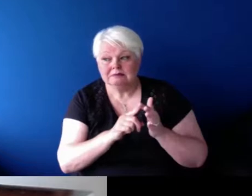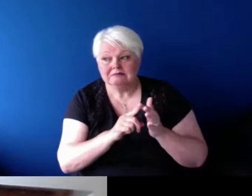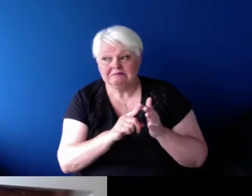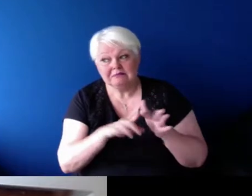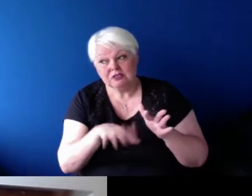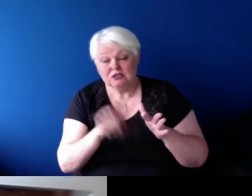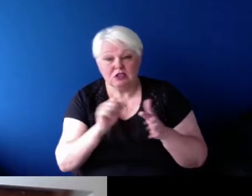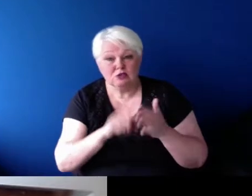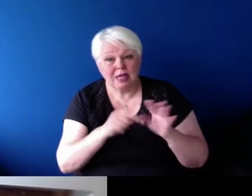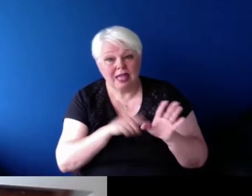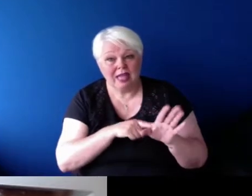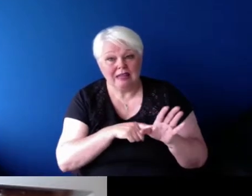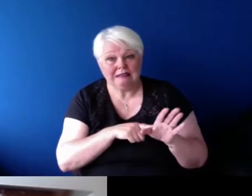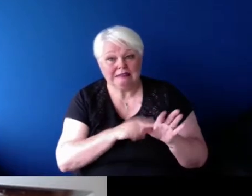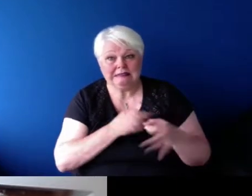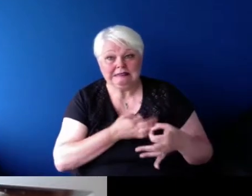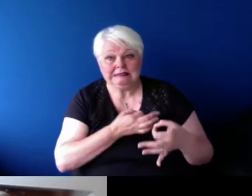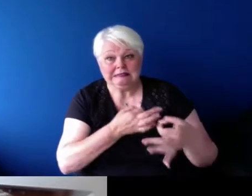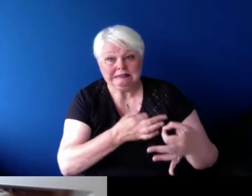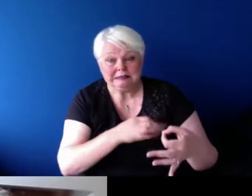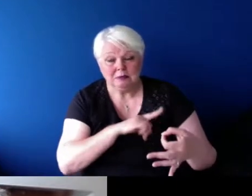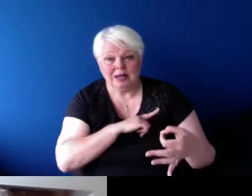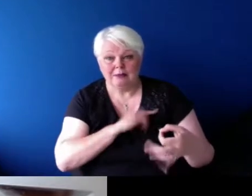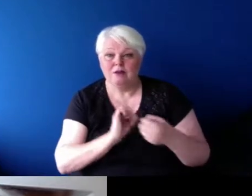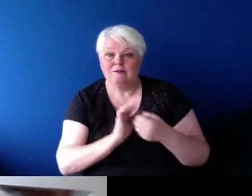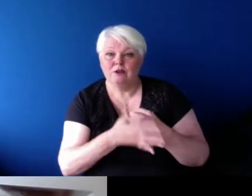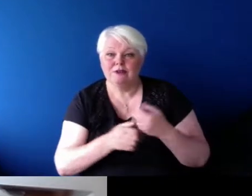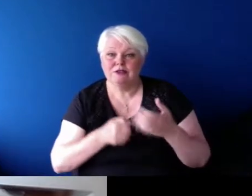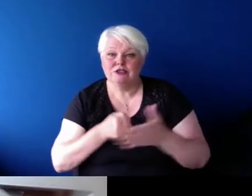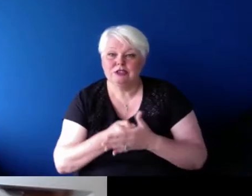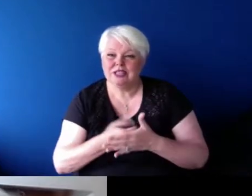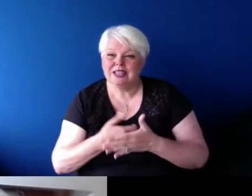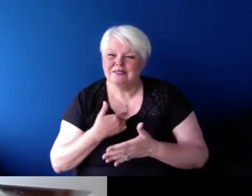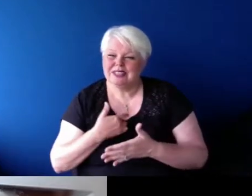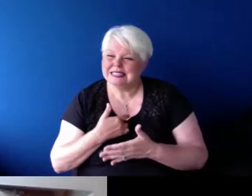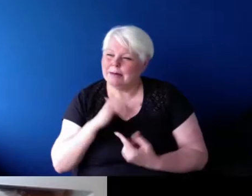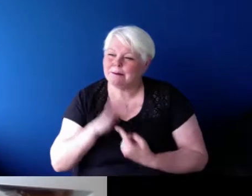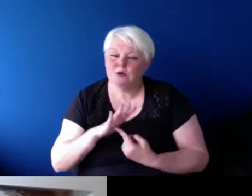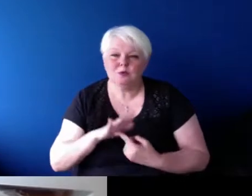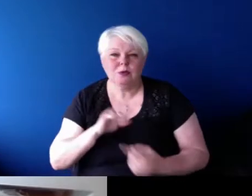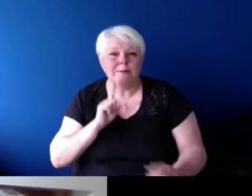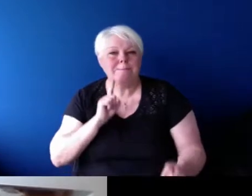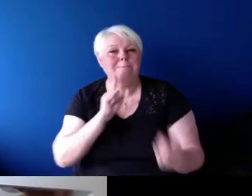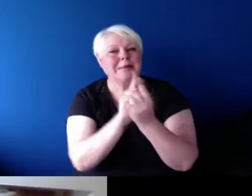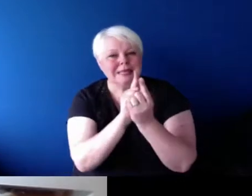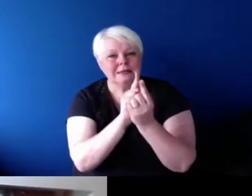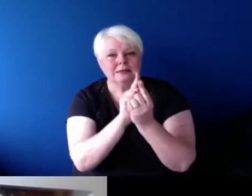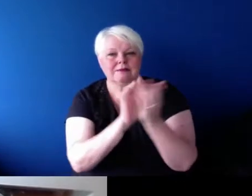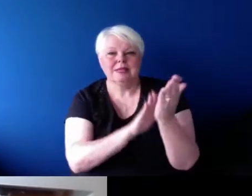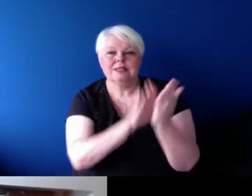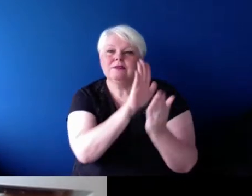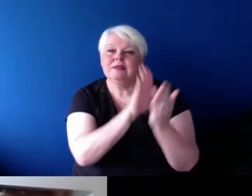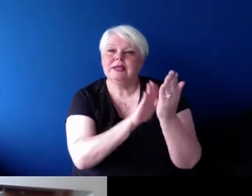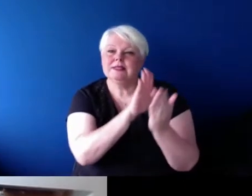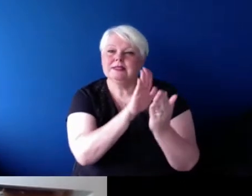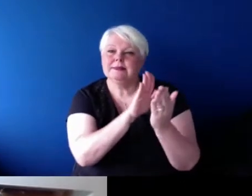COVID restrictions, but it looks like we're going to meet in person. Feels really important that we meet in person. And the indications